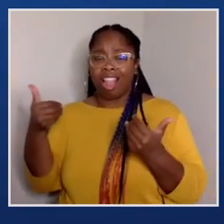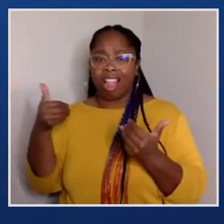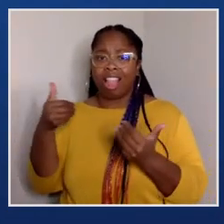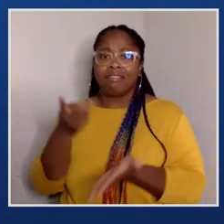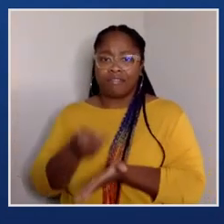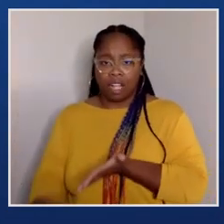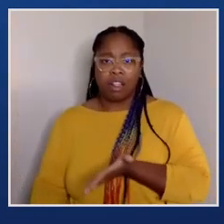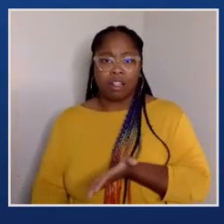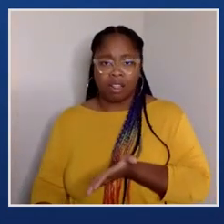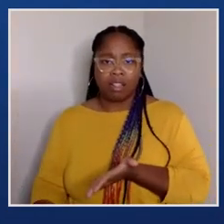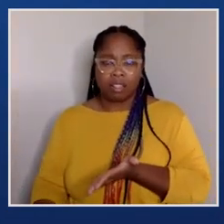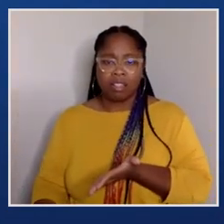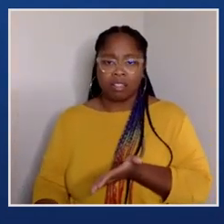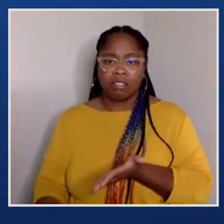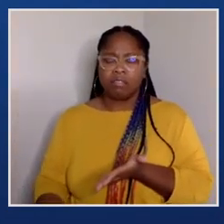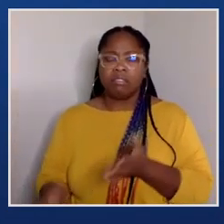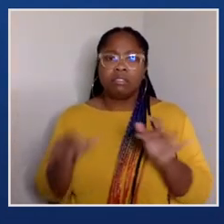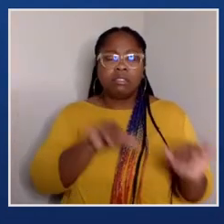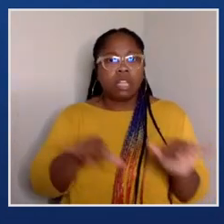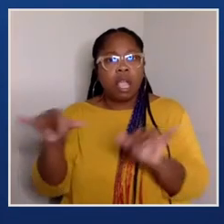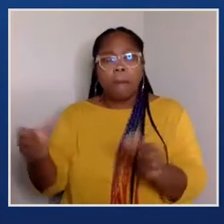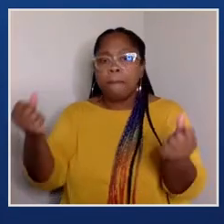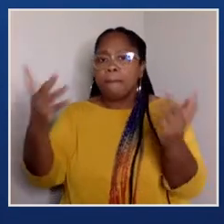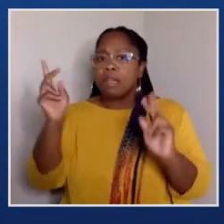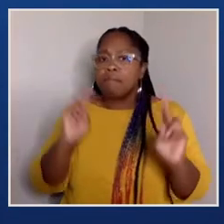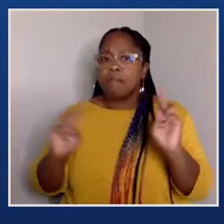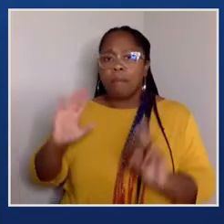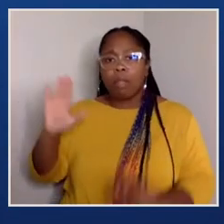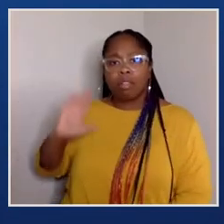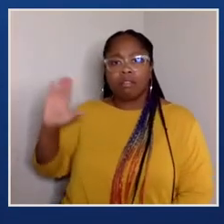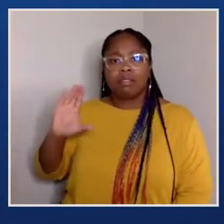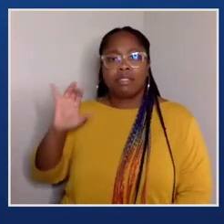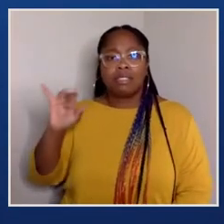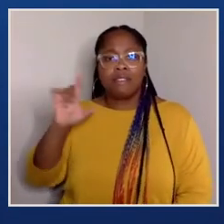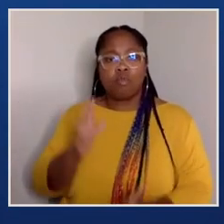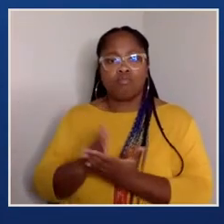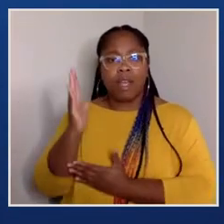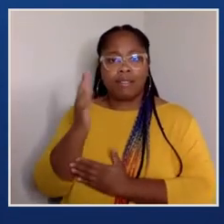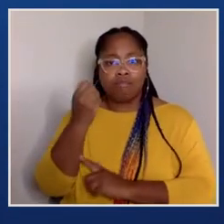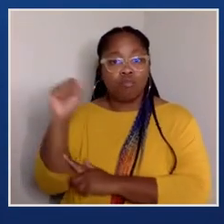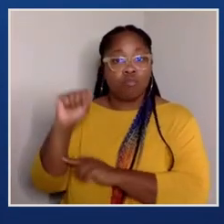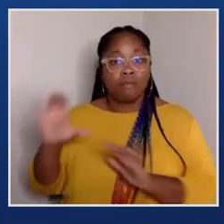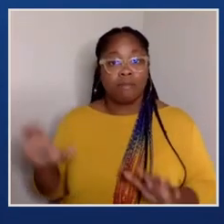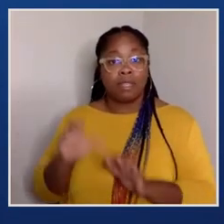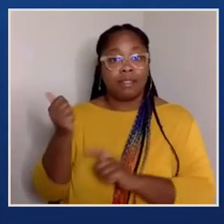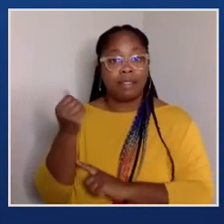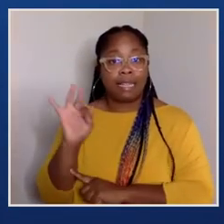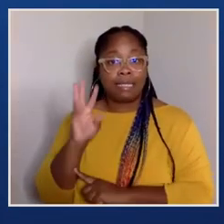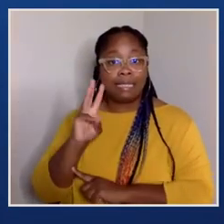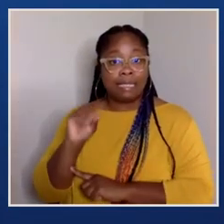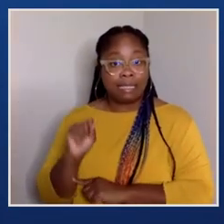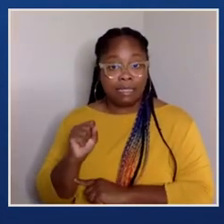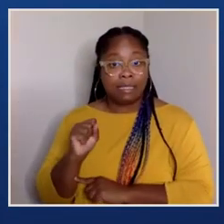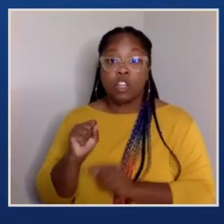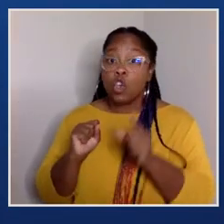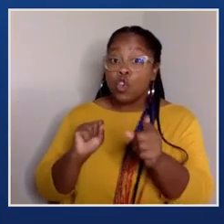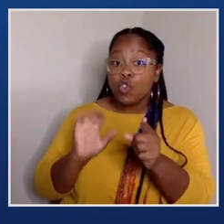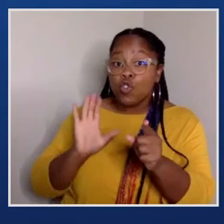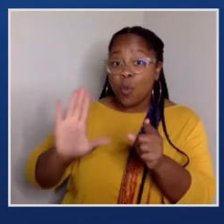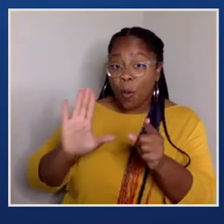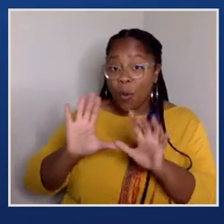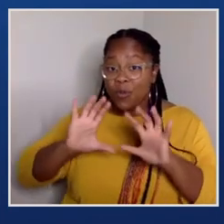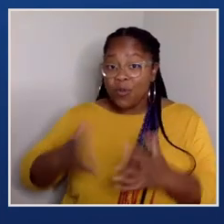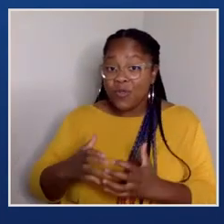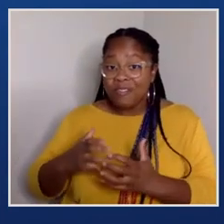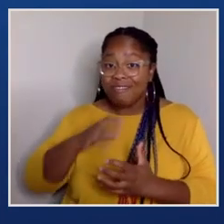Like so many in the civil rights movement of the 60s, your generation refuses to give up.